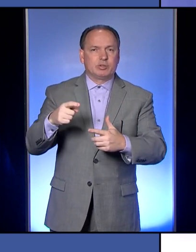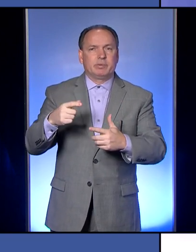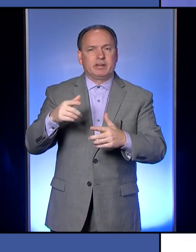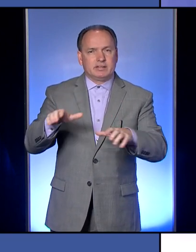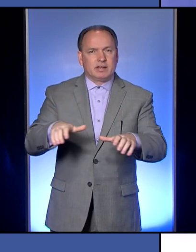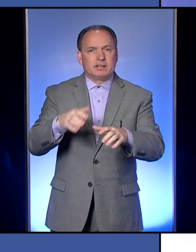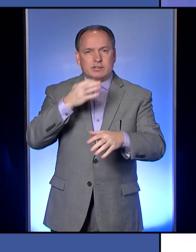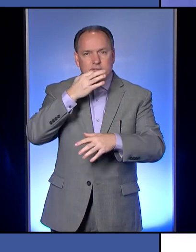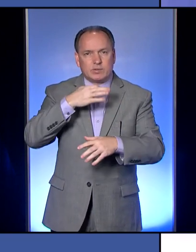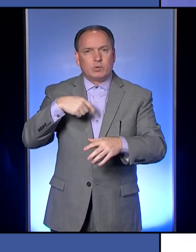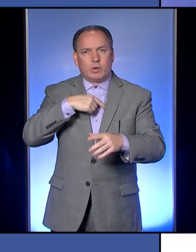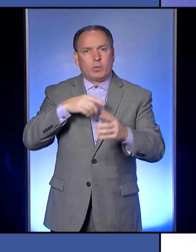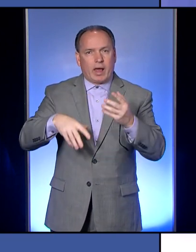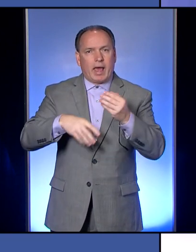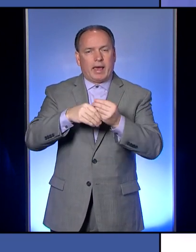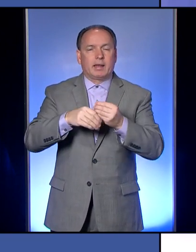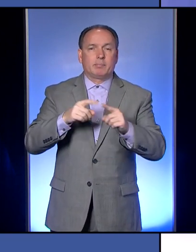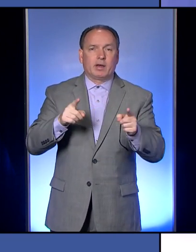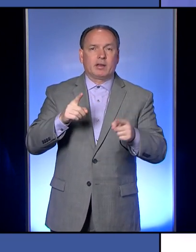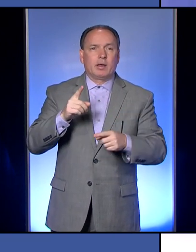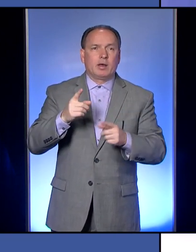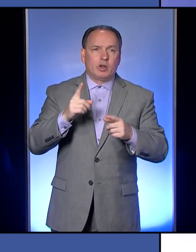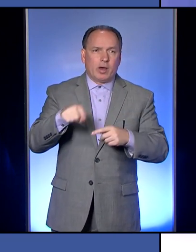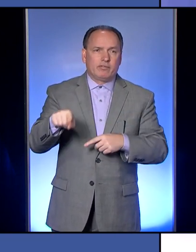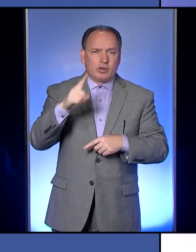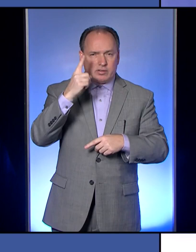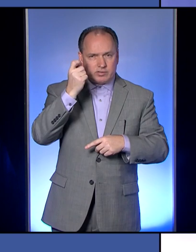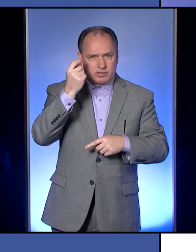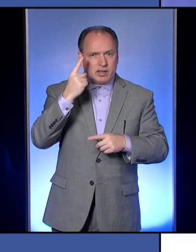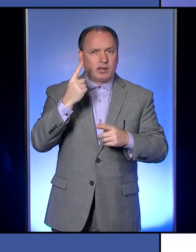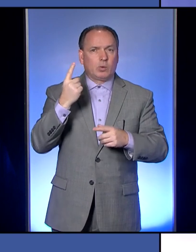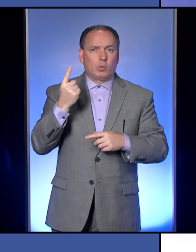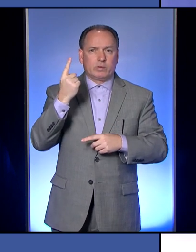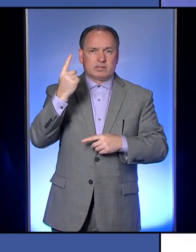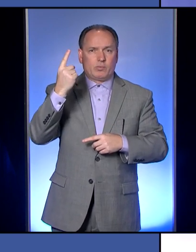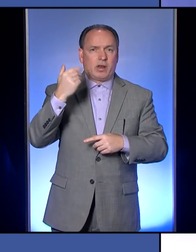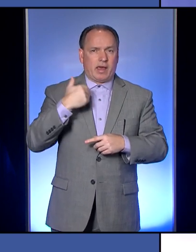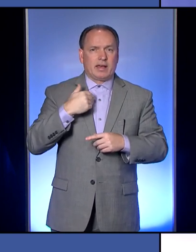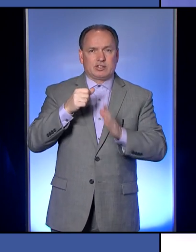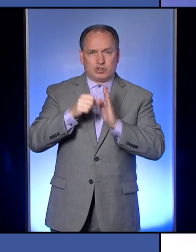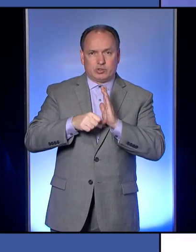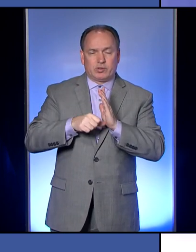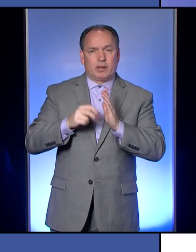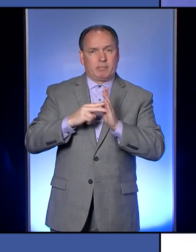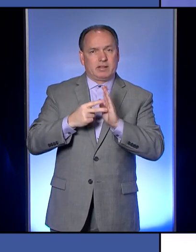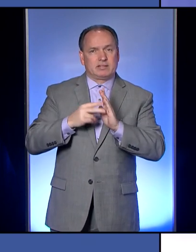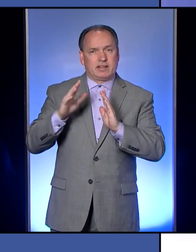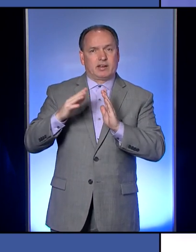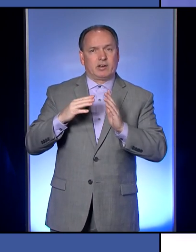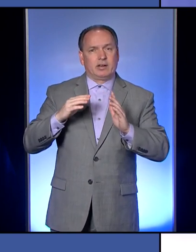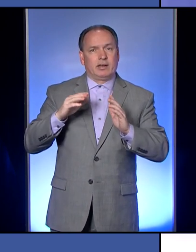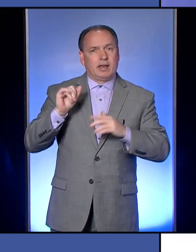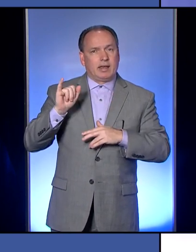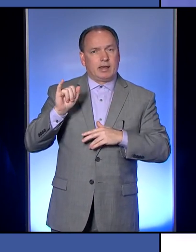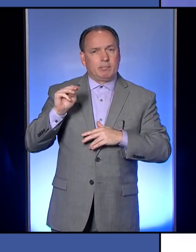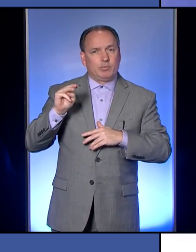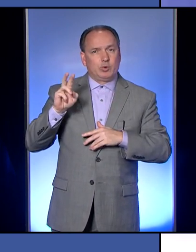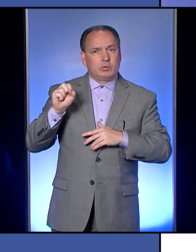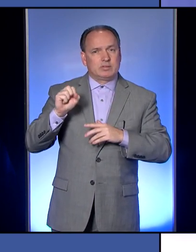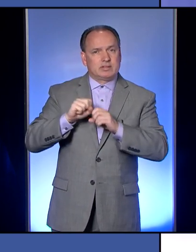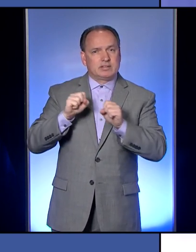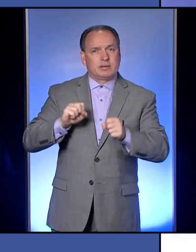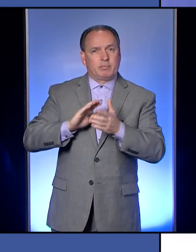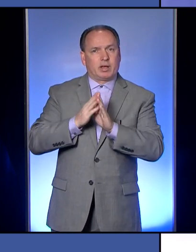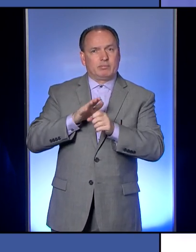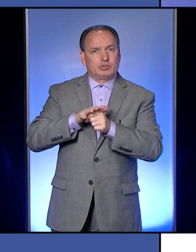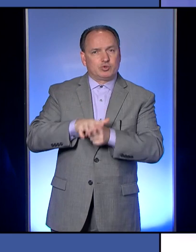that we're going to add on. One thing you have to understand is once somebody has surgery, their immune system is somewhat stressed. And we really don't want